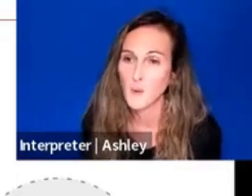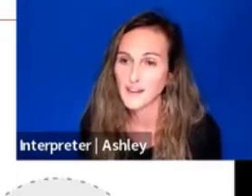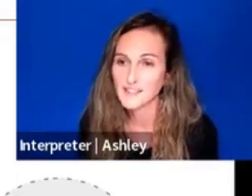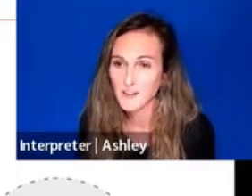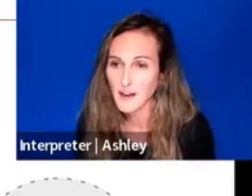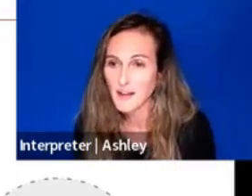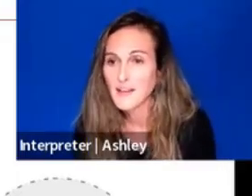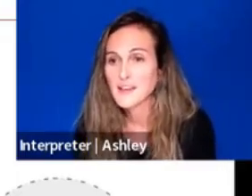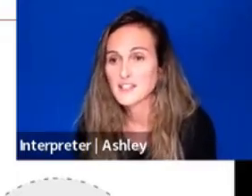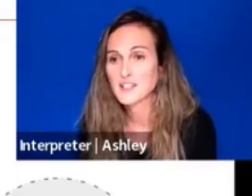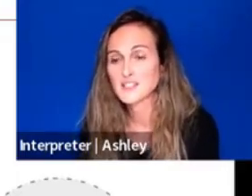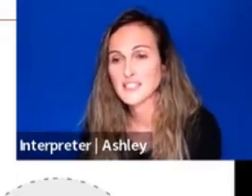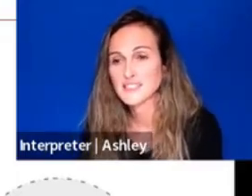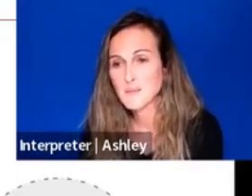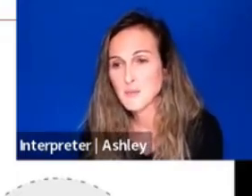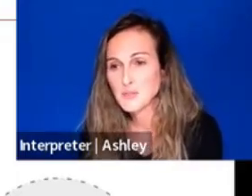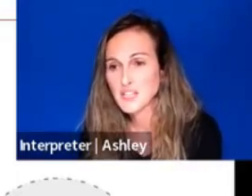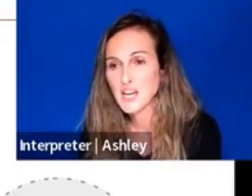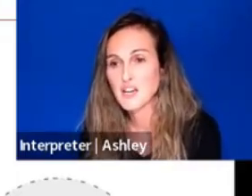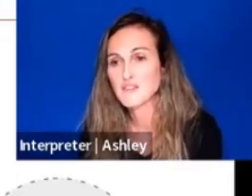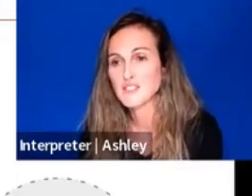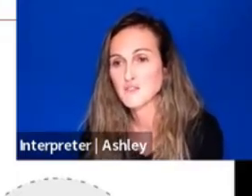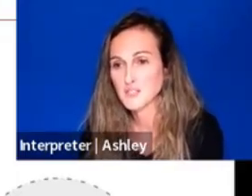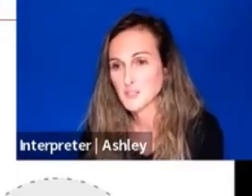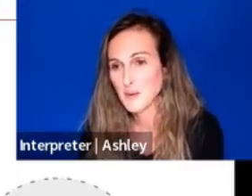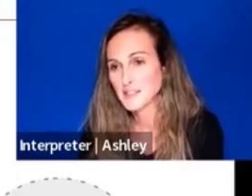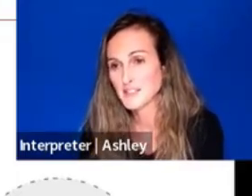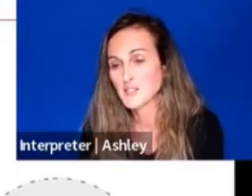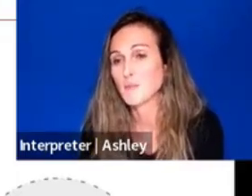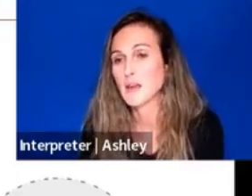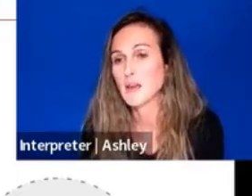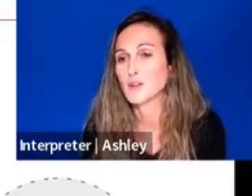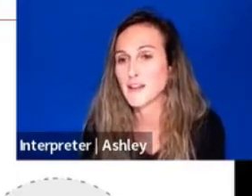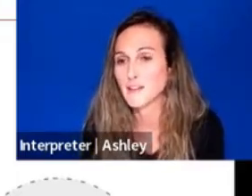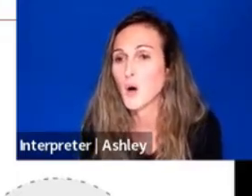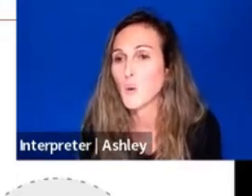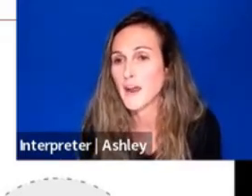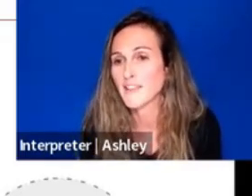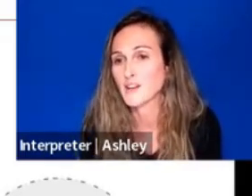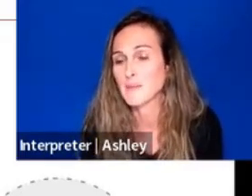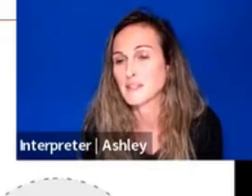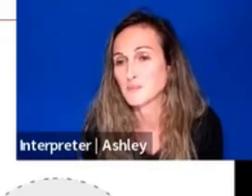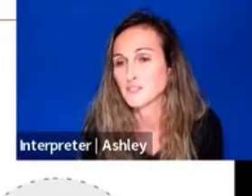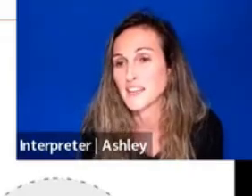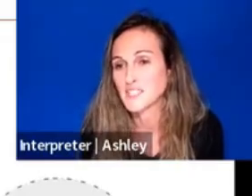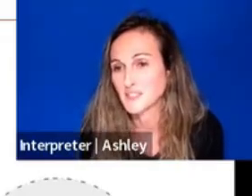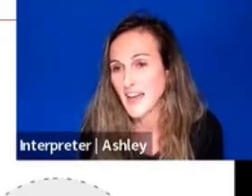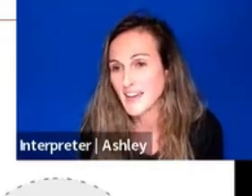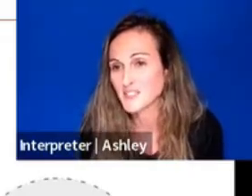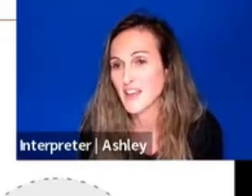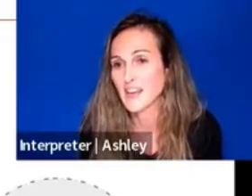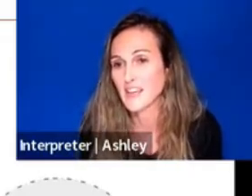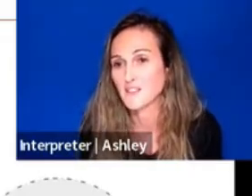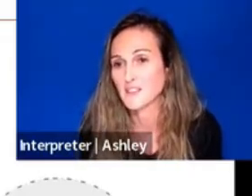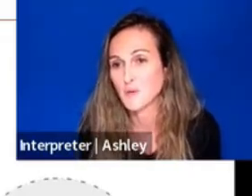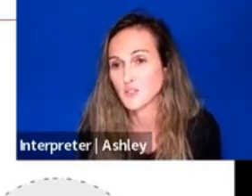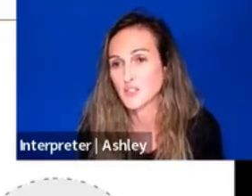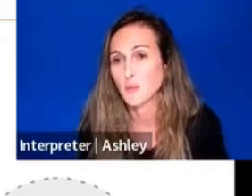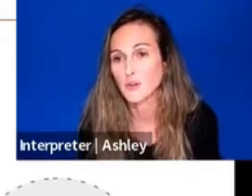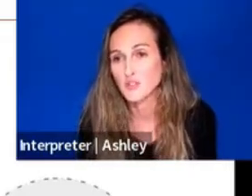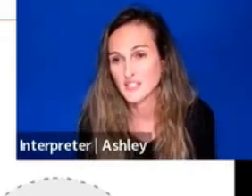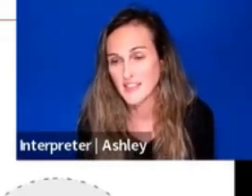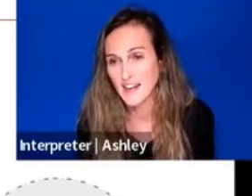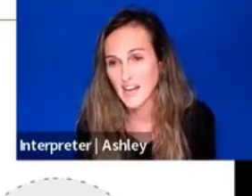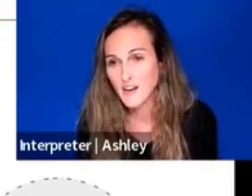the hallway, etc. So there's examples of different spaces where maybe you go down a hallway and there might be some reflective glass so that if a deaf